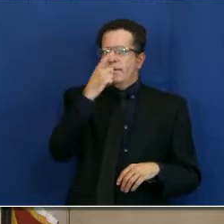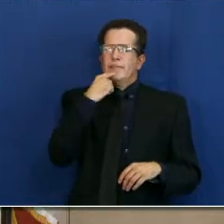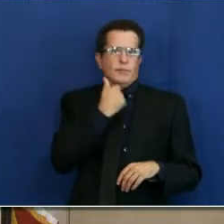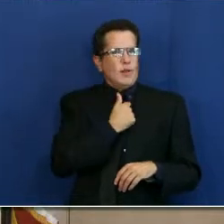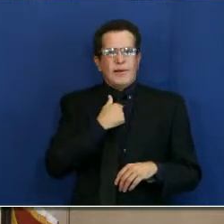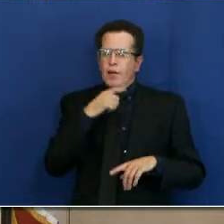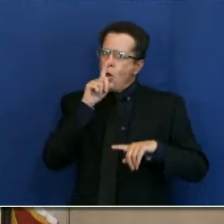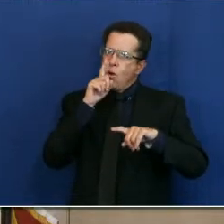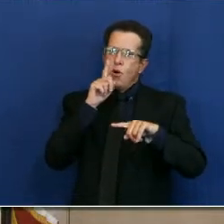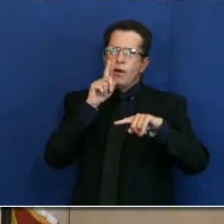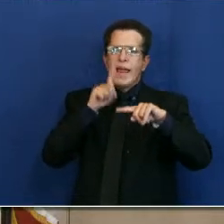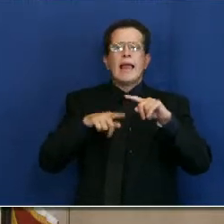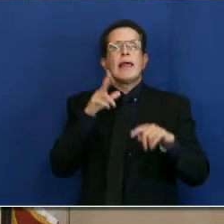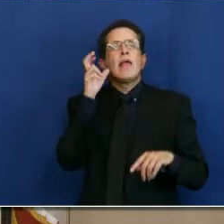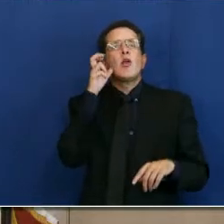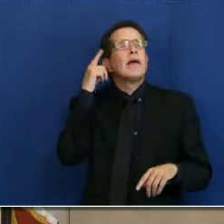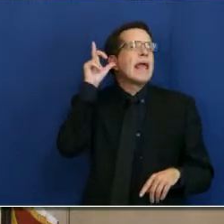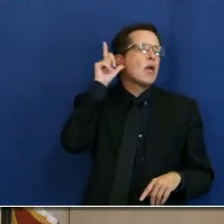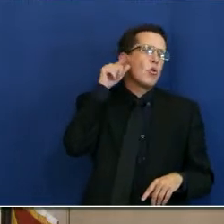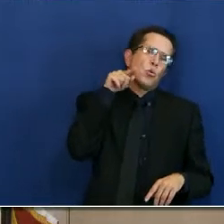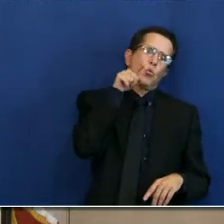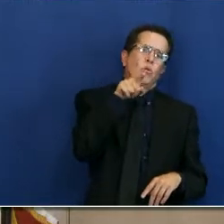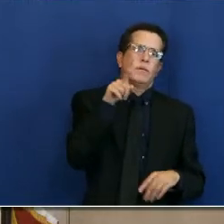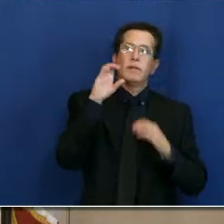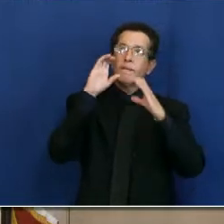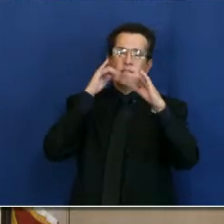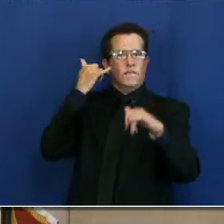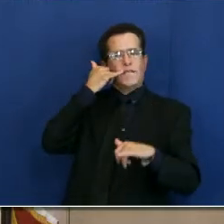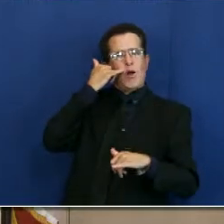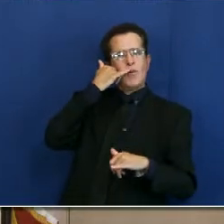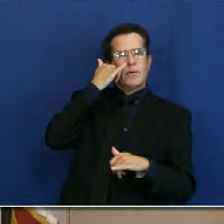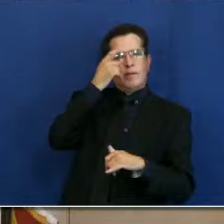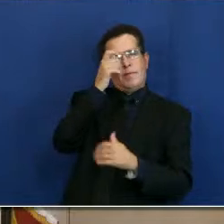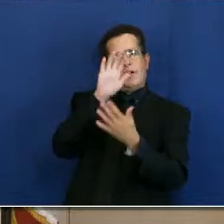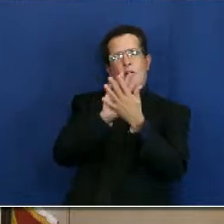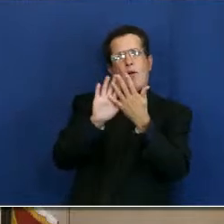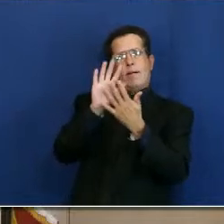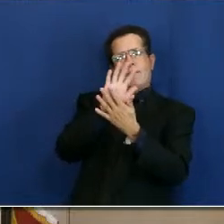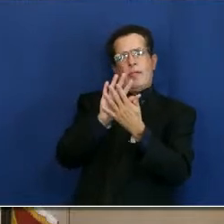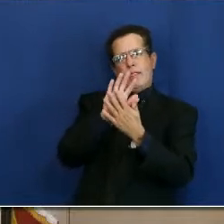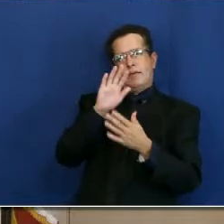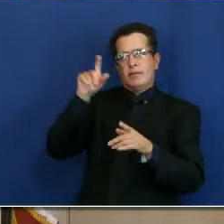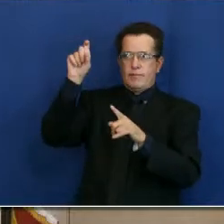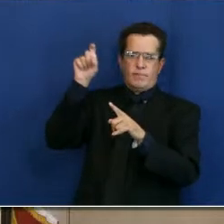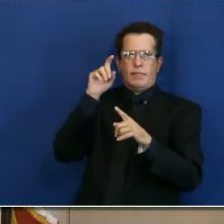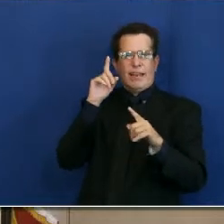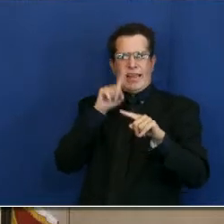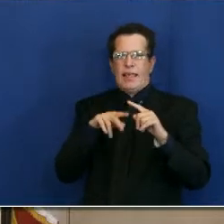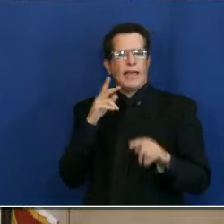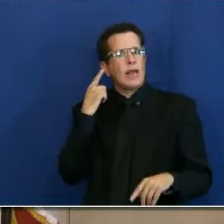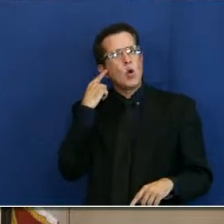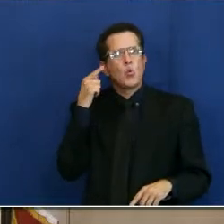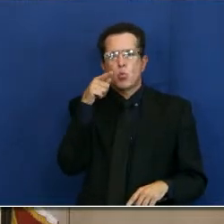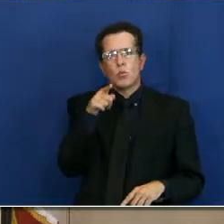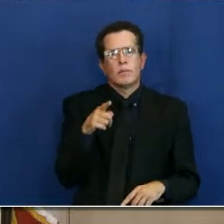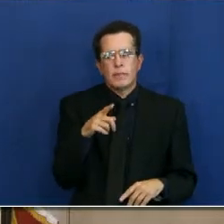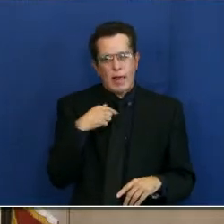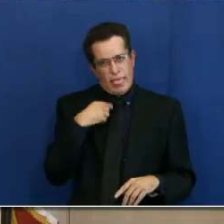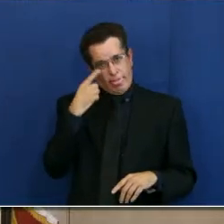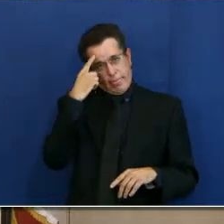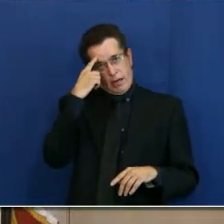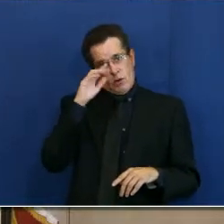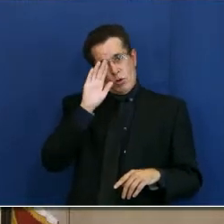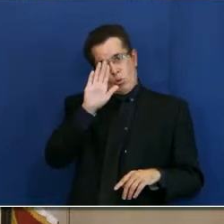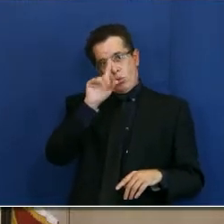understanding the communication that's coming across. It's kind of a little bit garbled. I think what you're asking